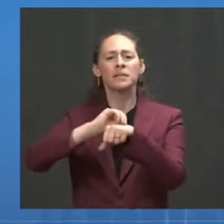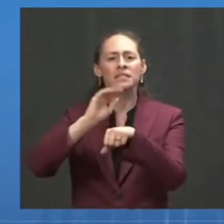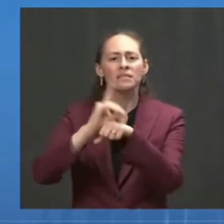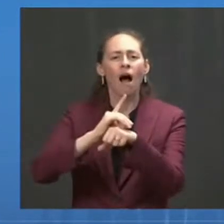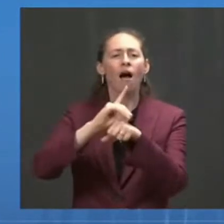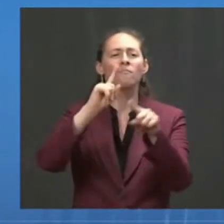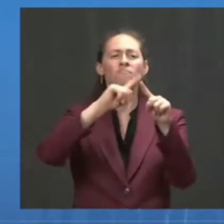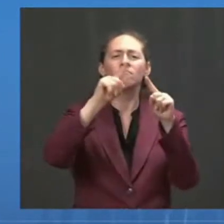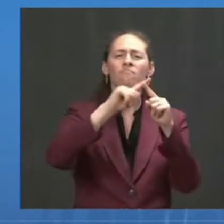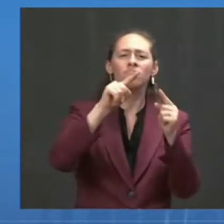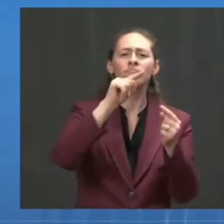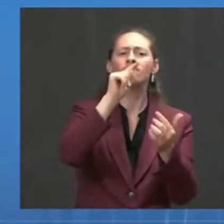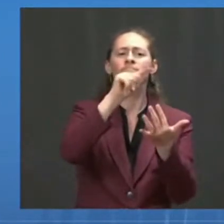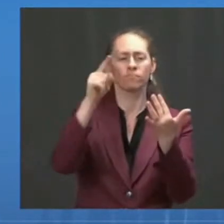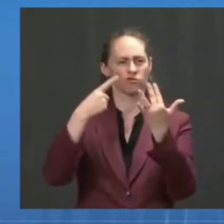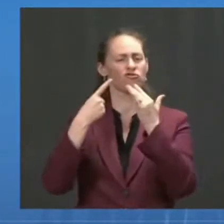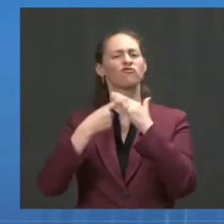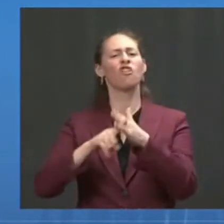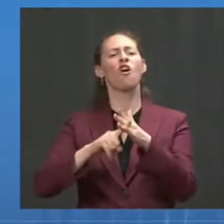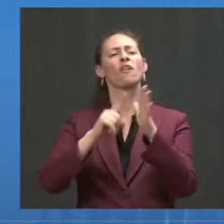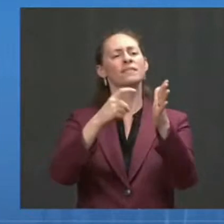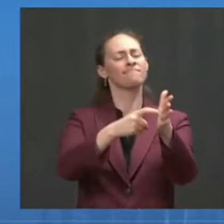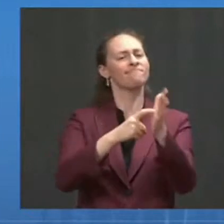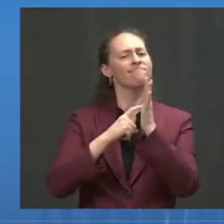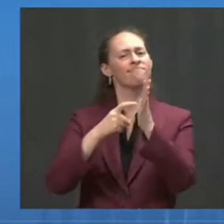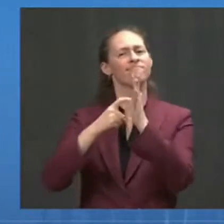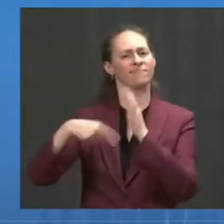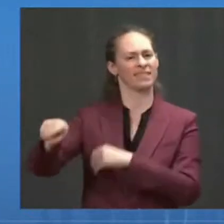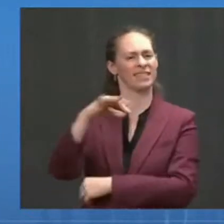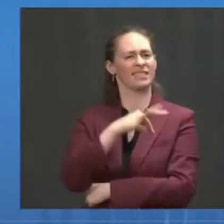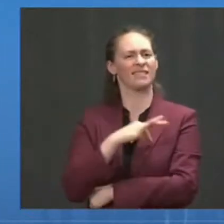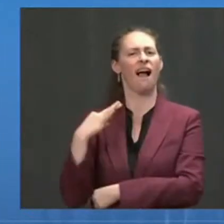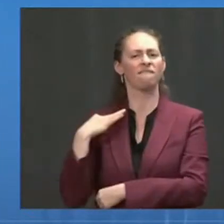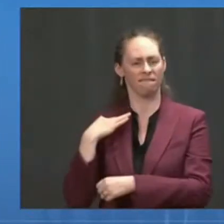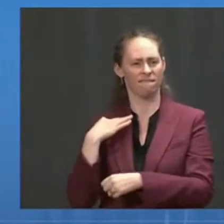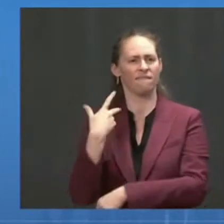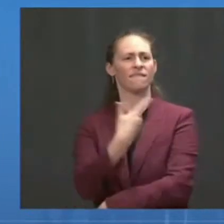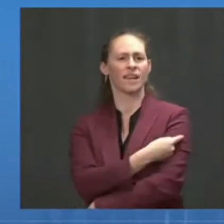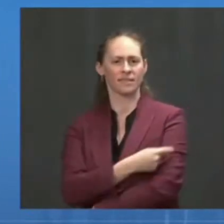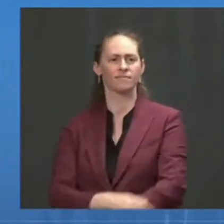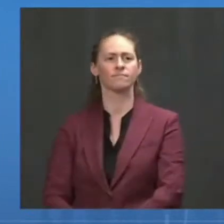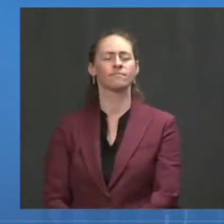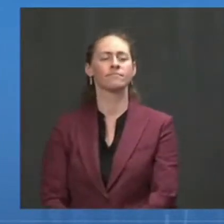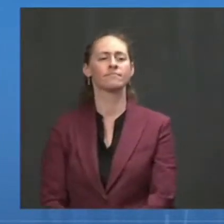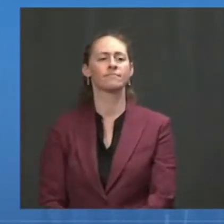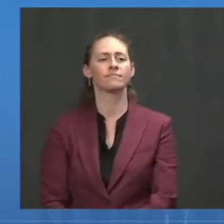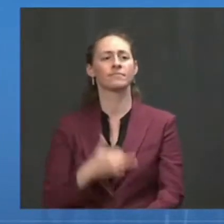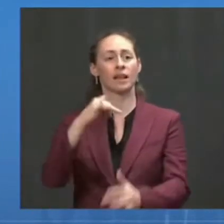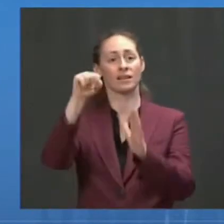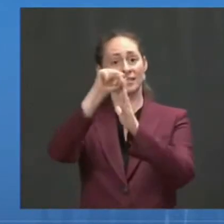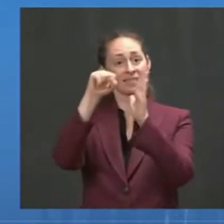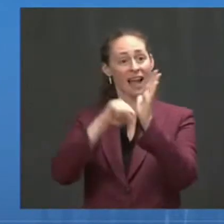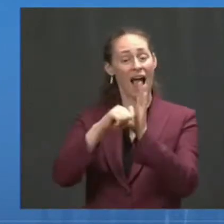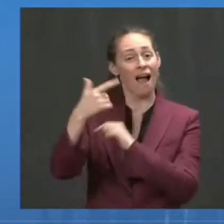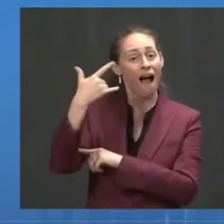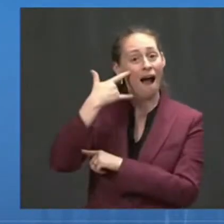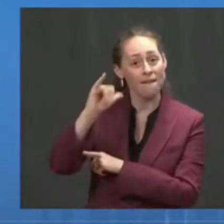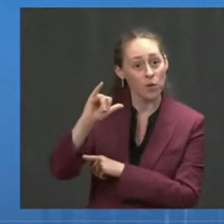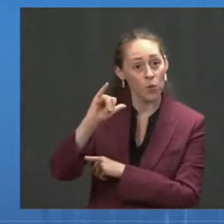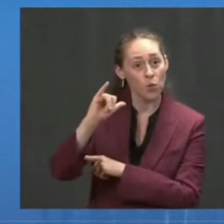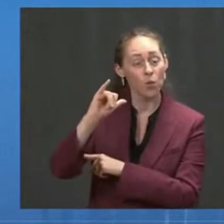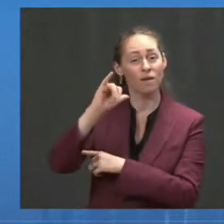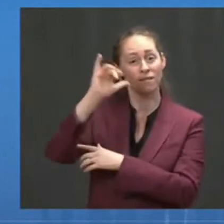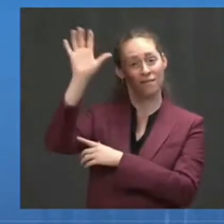California announced all school teachers and staff in the state, serving more than 6 million students, will be required to be vaccinated